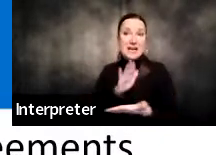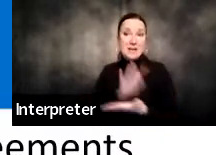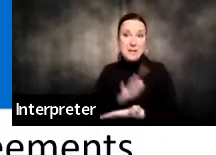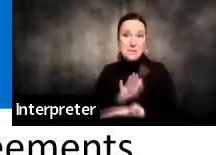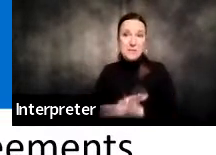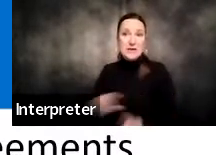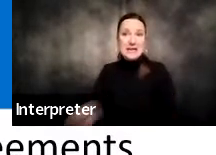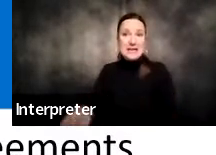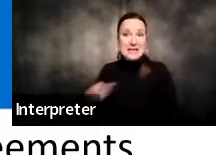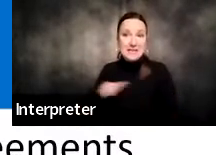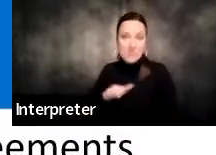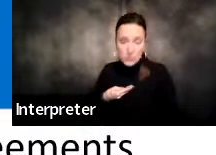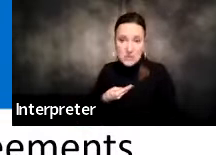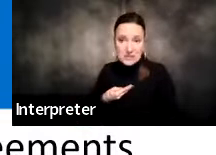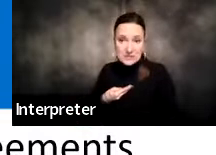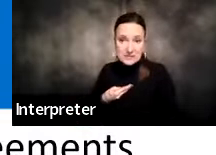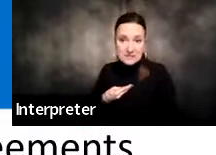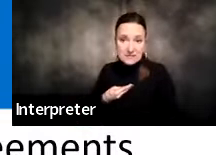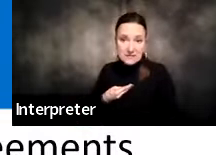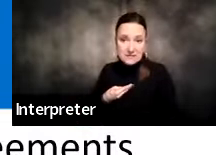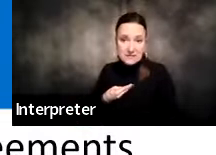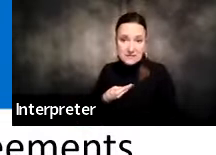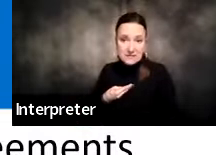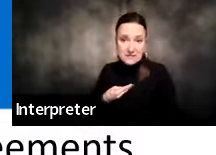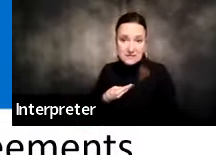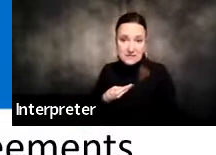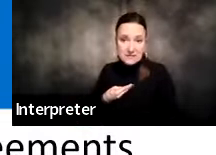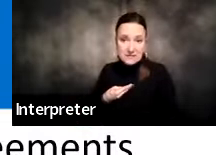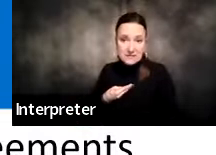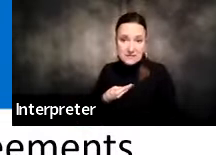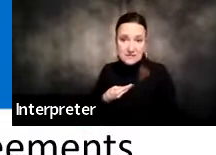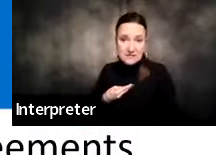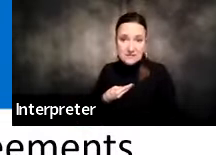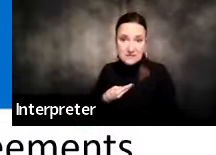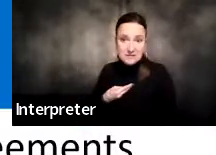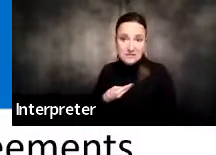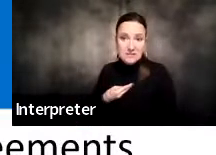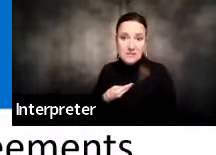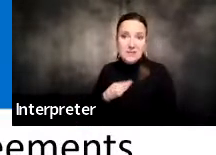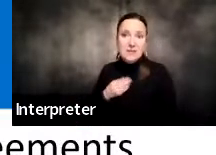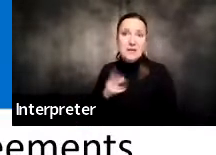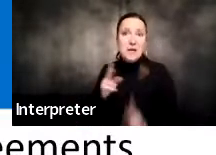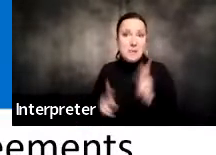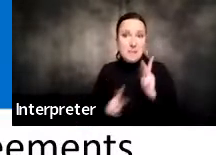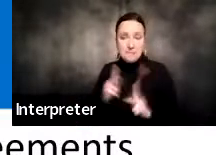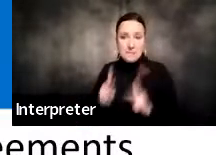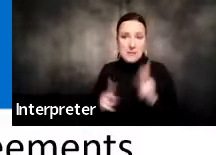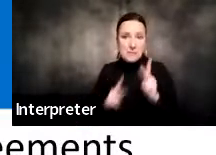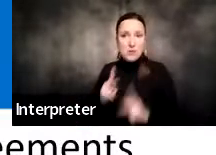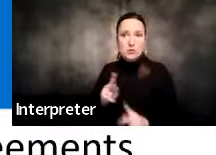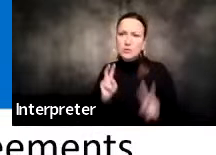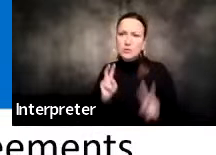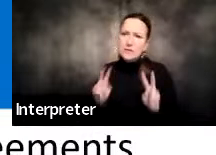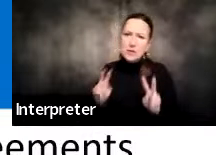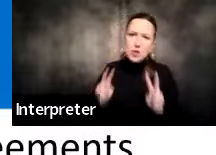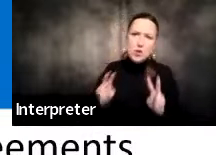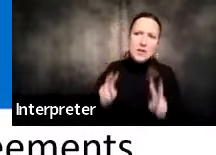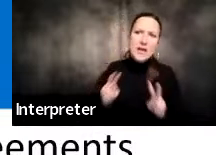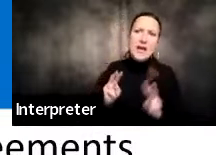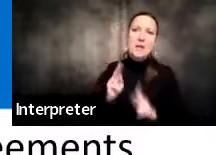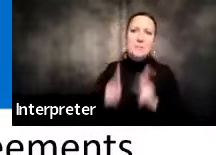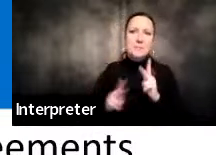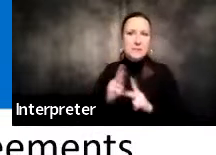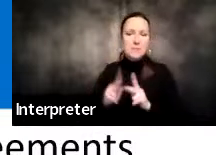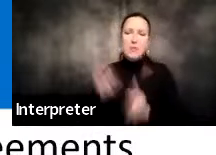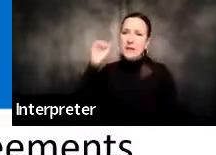us. We ask that you be on the lookout. Like I said, our outreach team will be out doing door-to-door canvassing to talk about